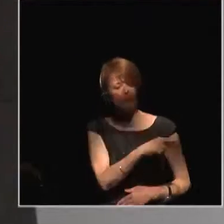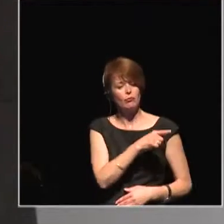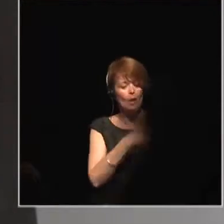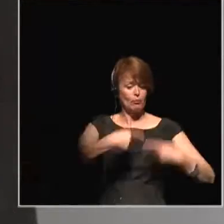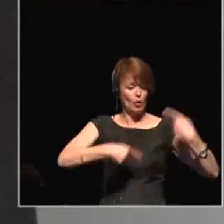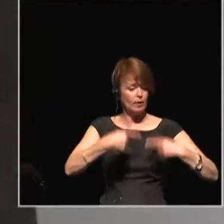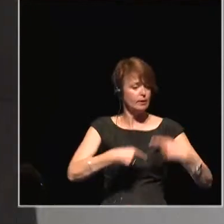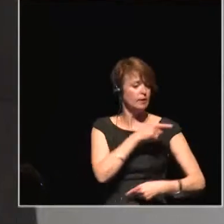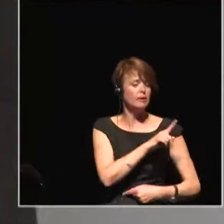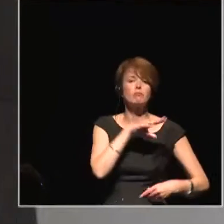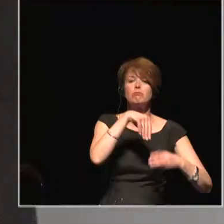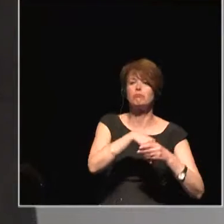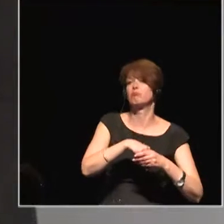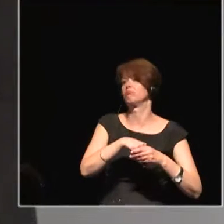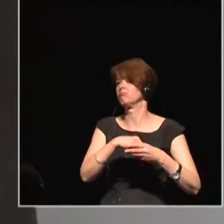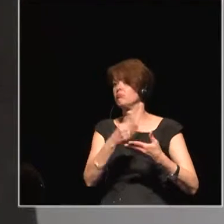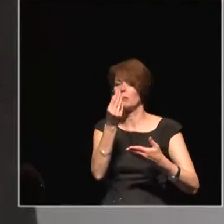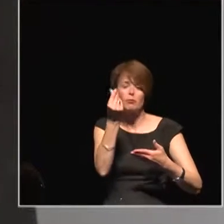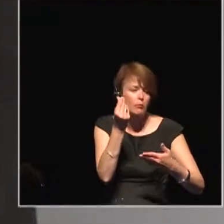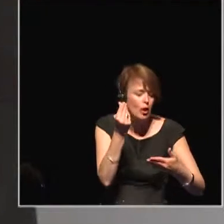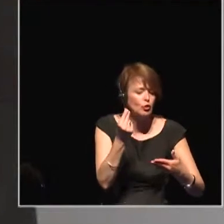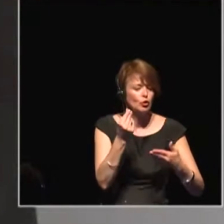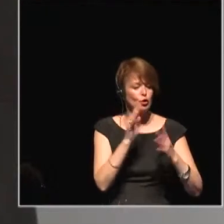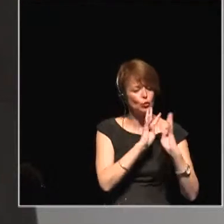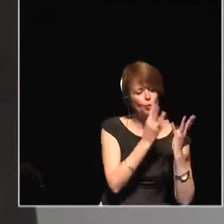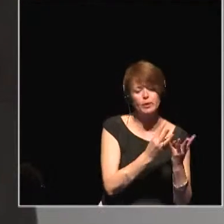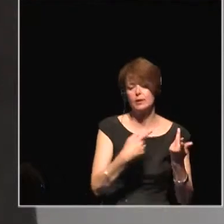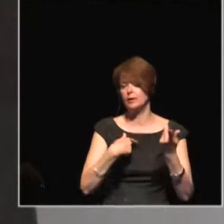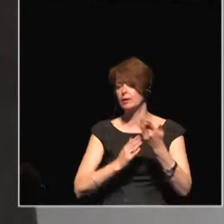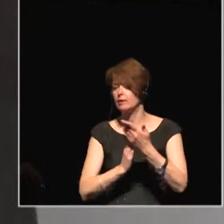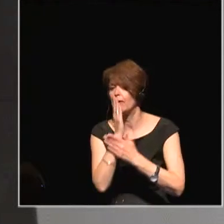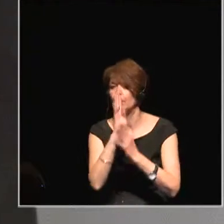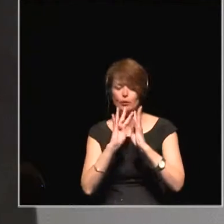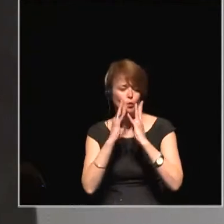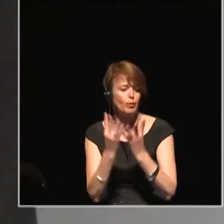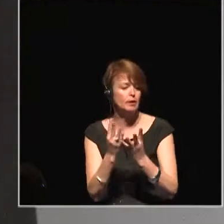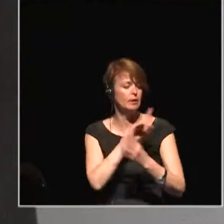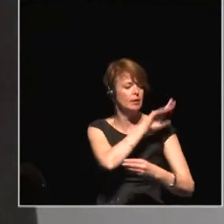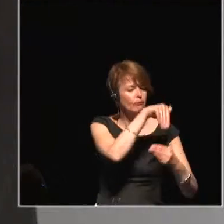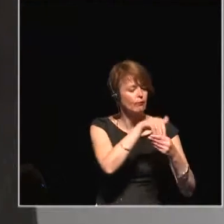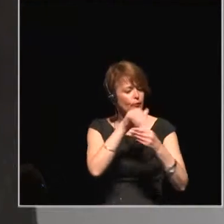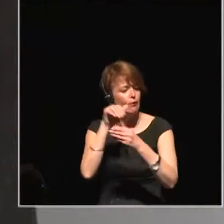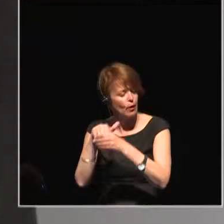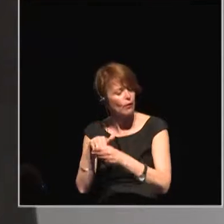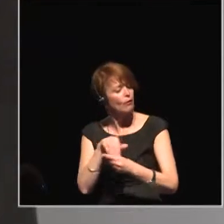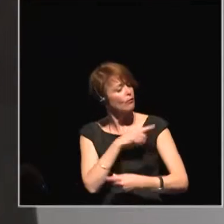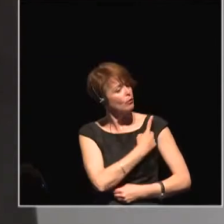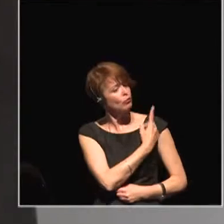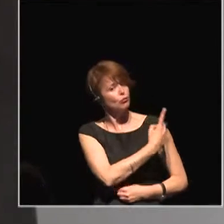in the budget committees, in the development committees about development actions are very important, very